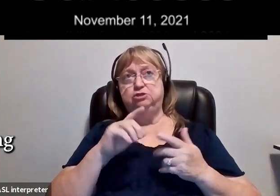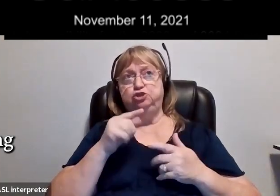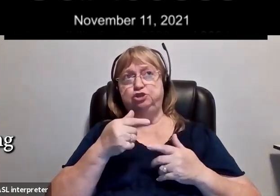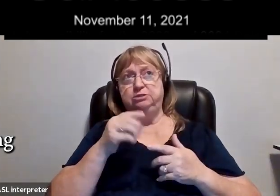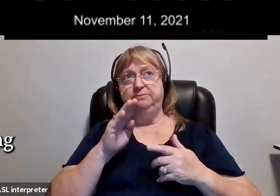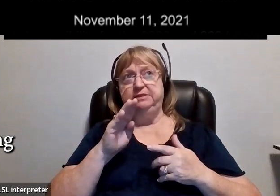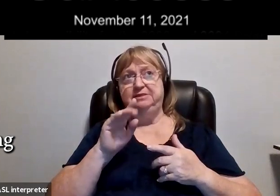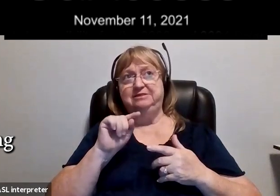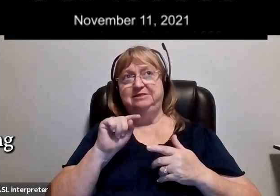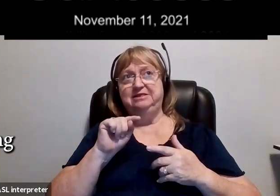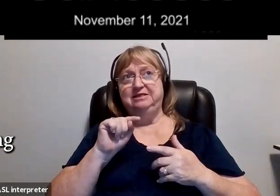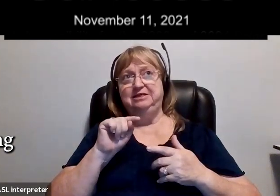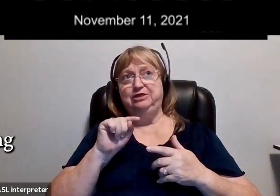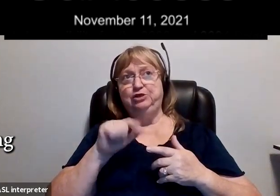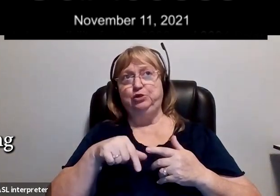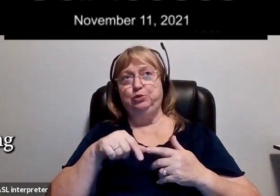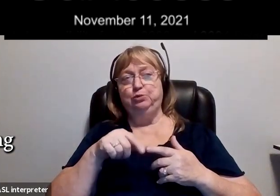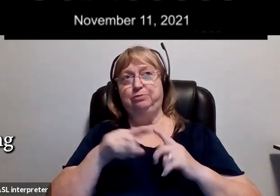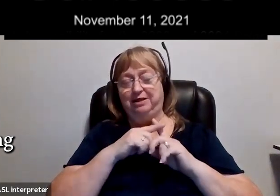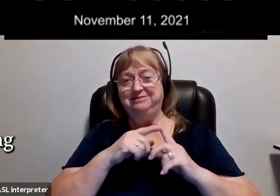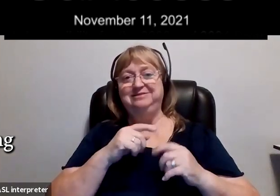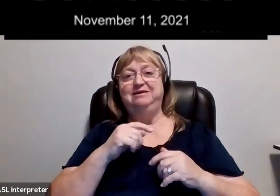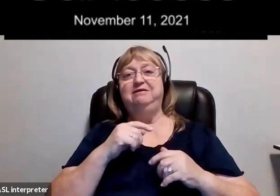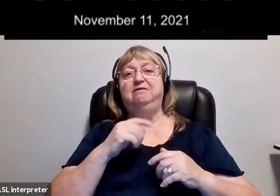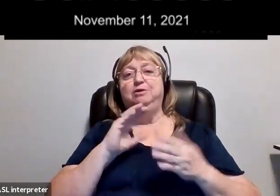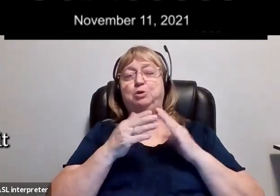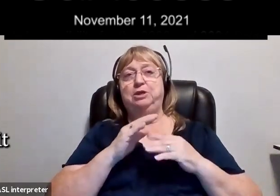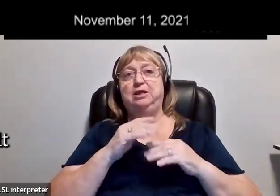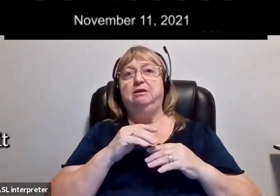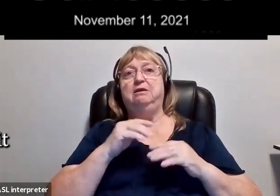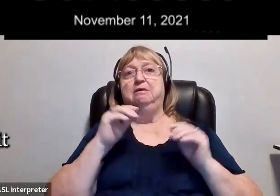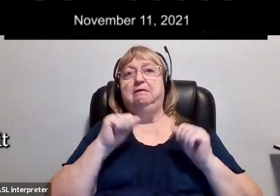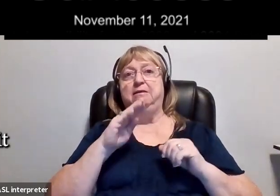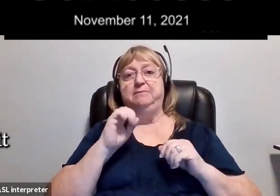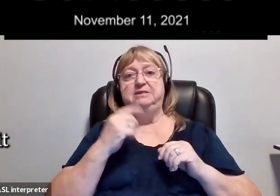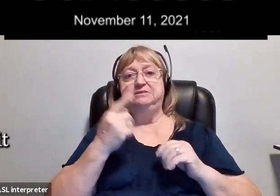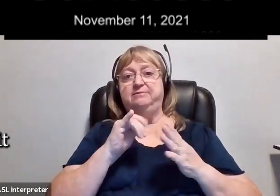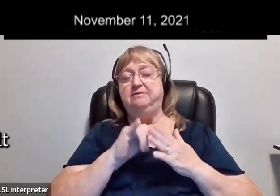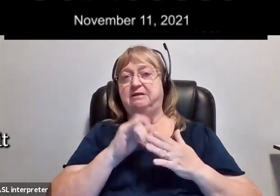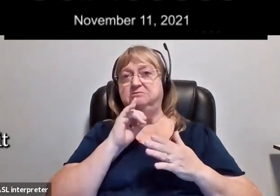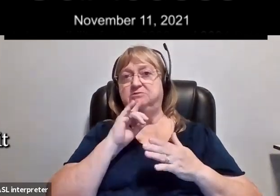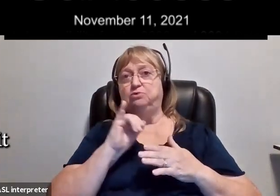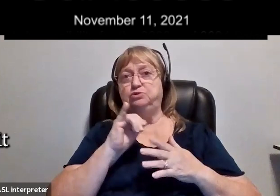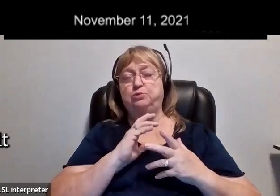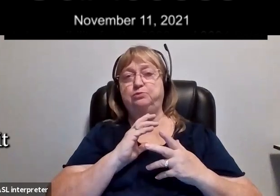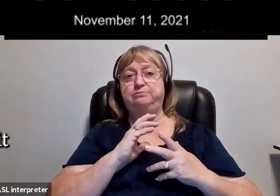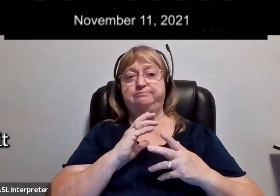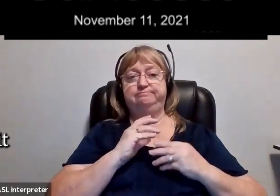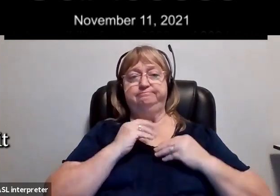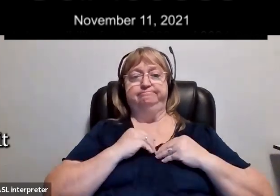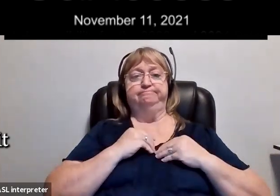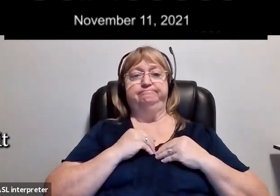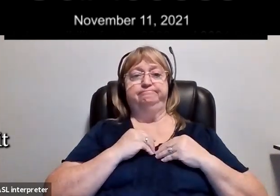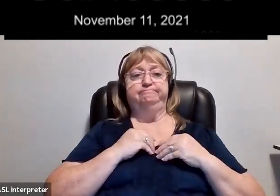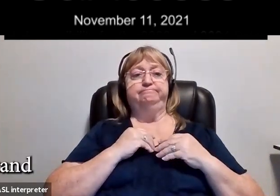LGBTQ plus community can be something that it's also taken on the implicit